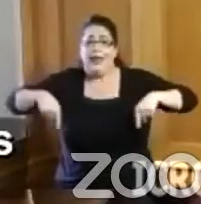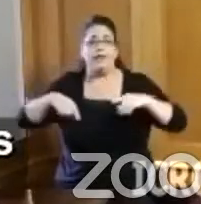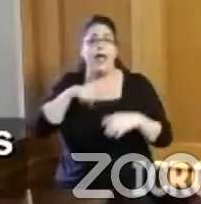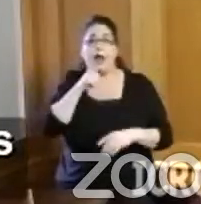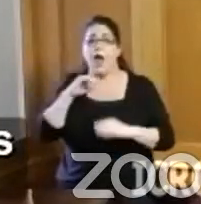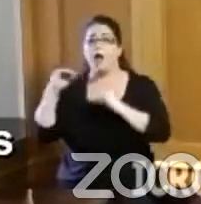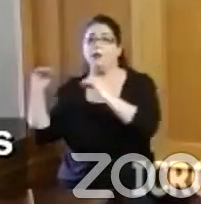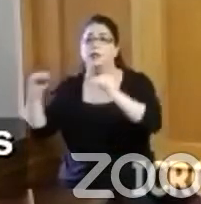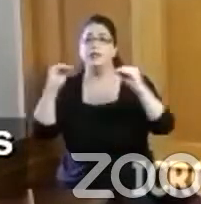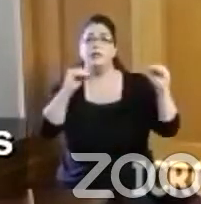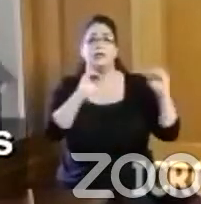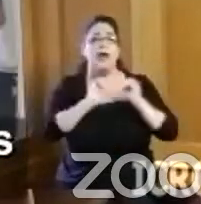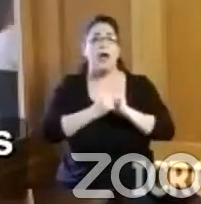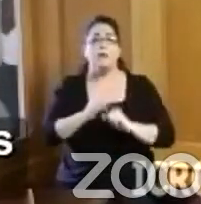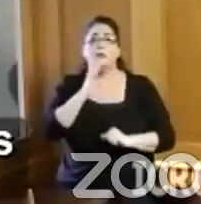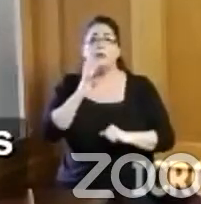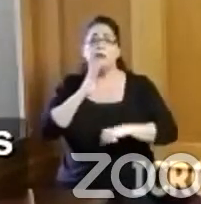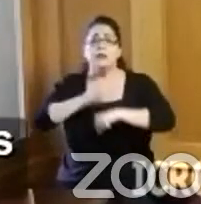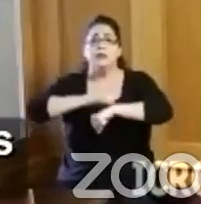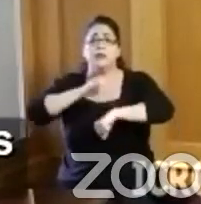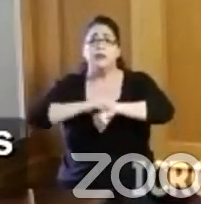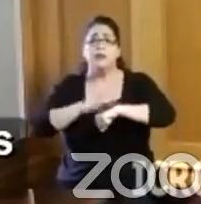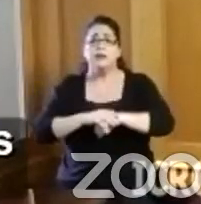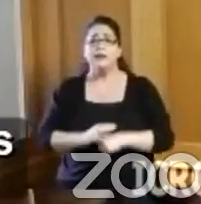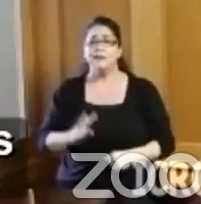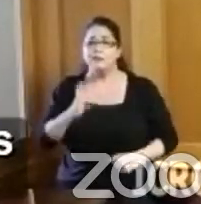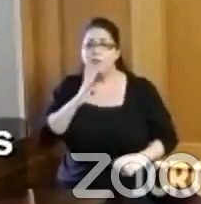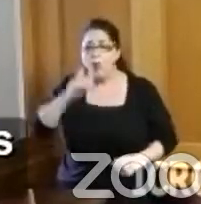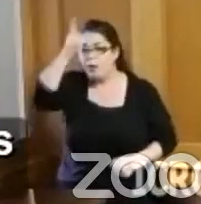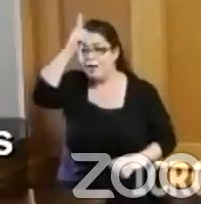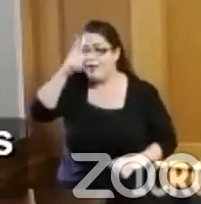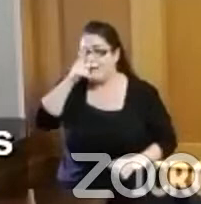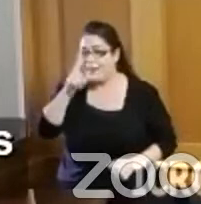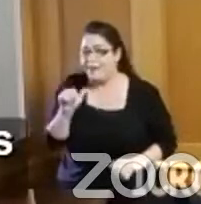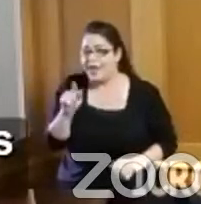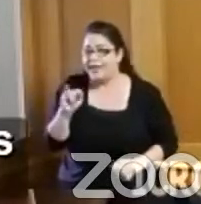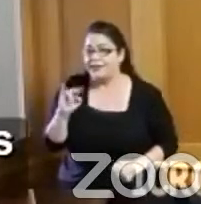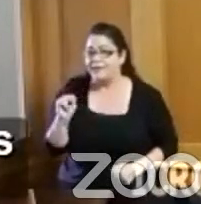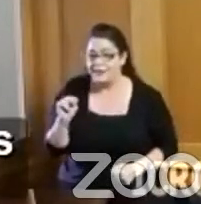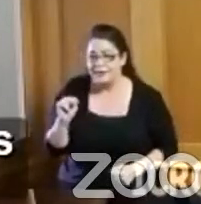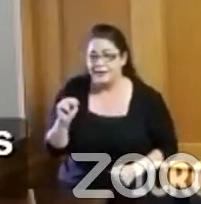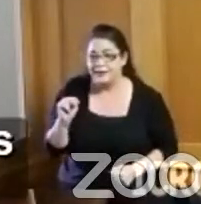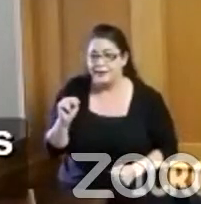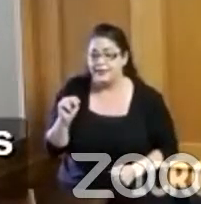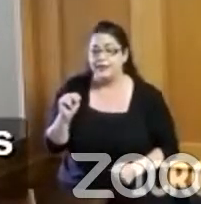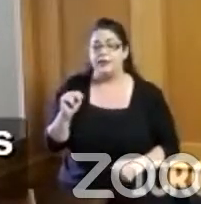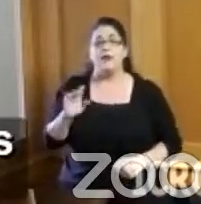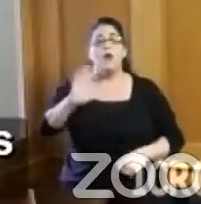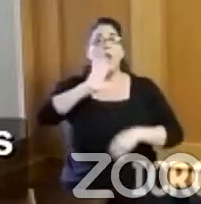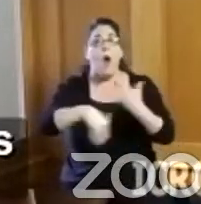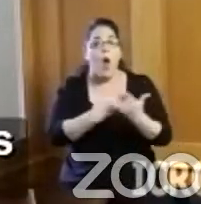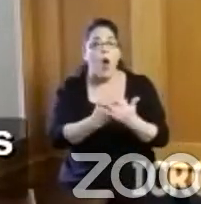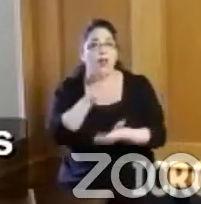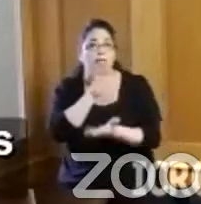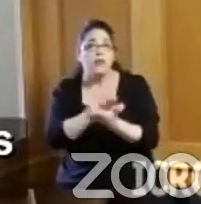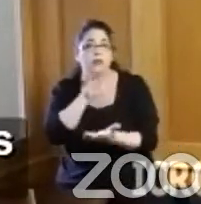how to speak English. They spoke Latin. Yes, Latin. All the schools were